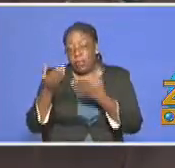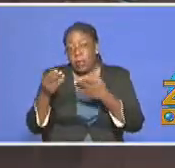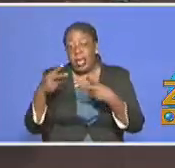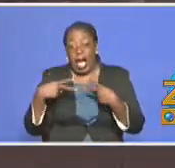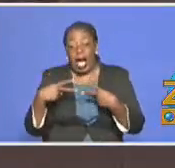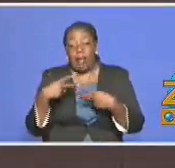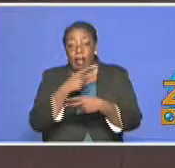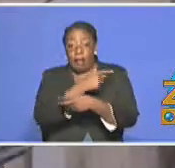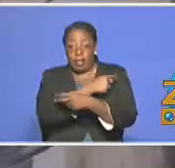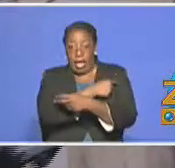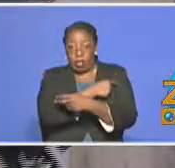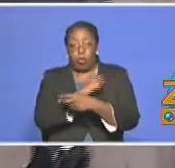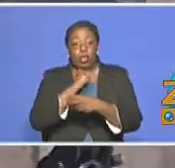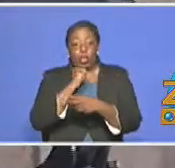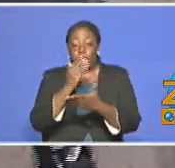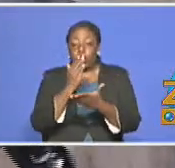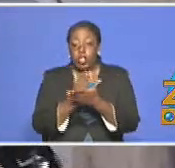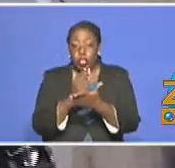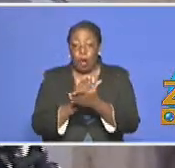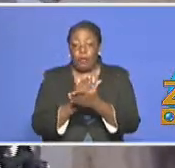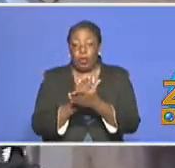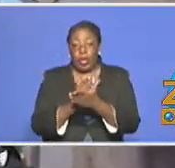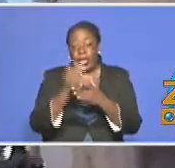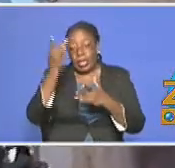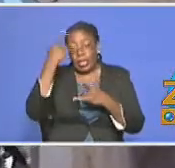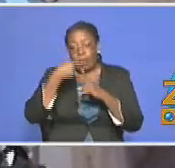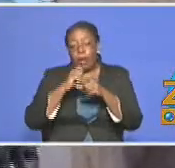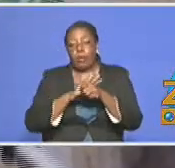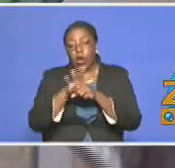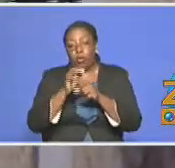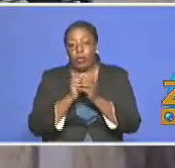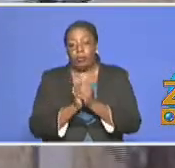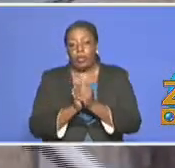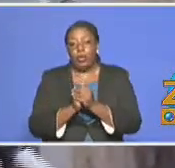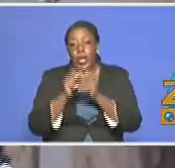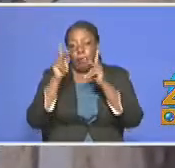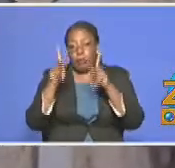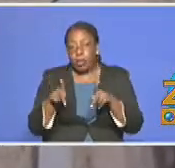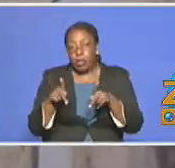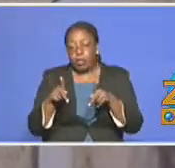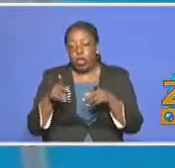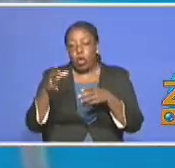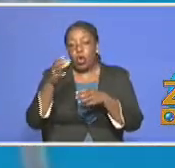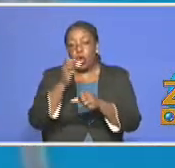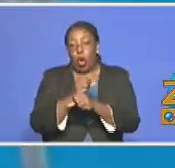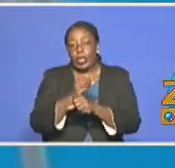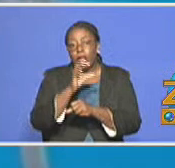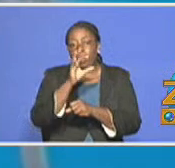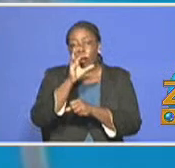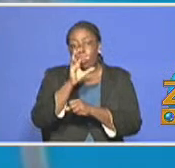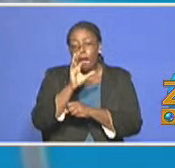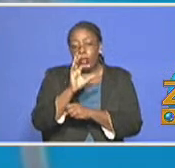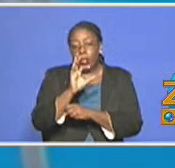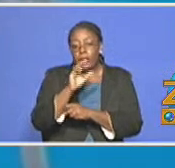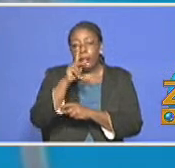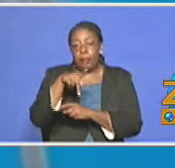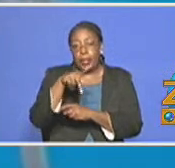necessarily prevent infection. I have a friend who went to the United States, got 2 Pfizer vaccines, fully vaccinated with Pfizer